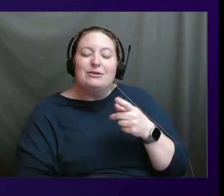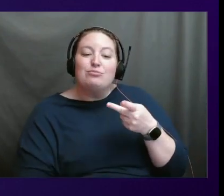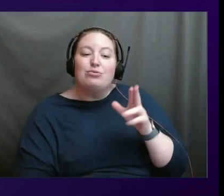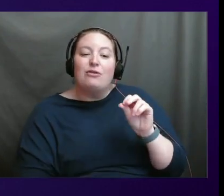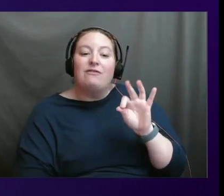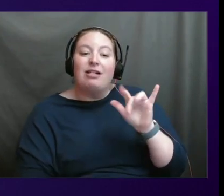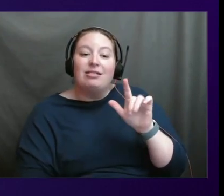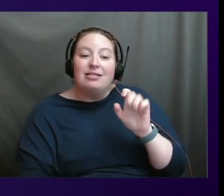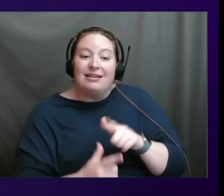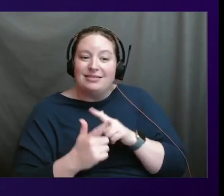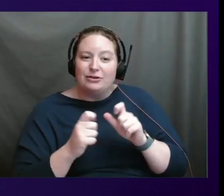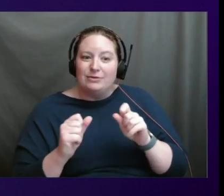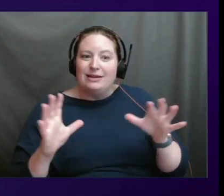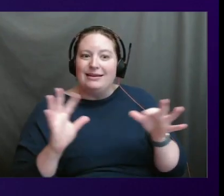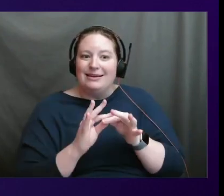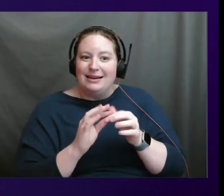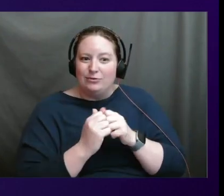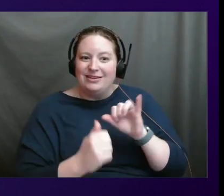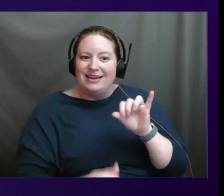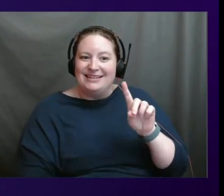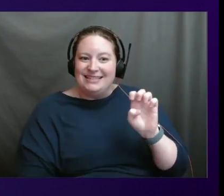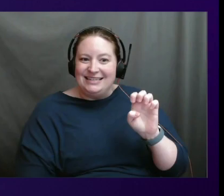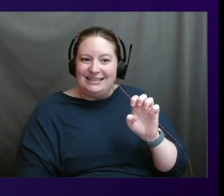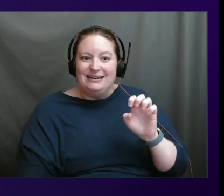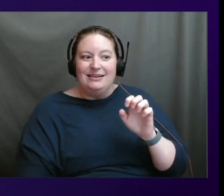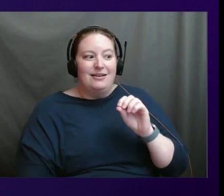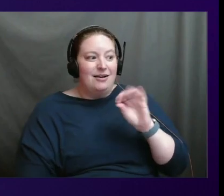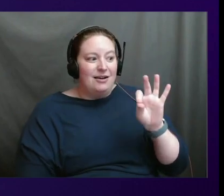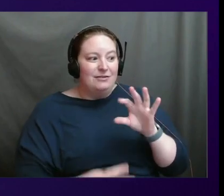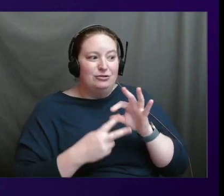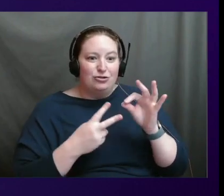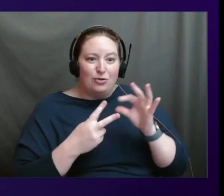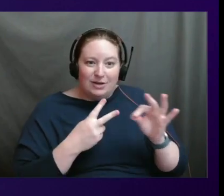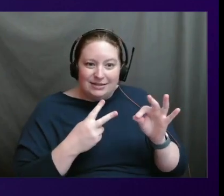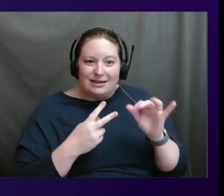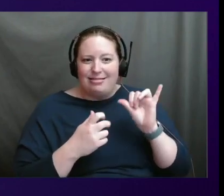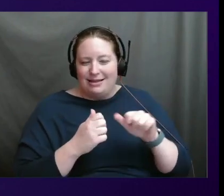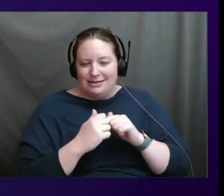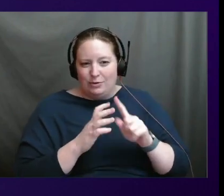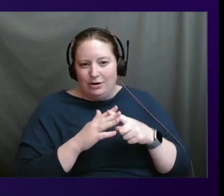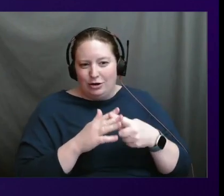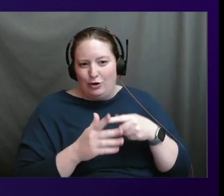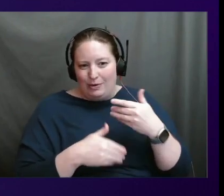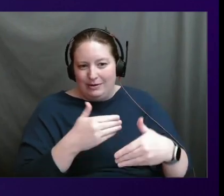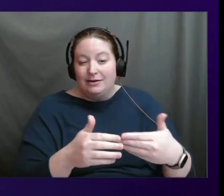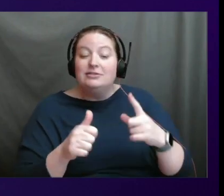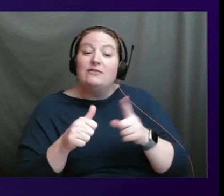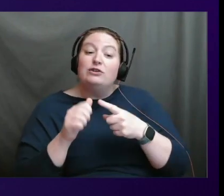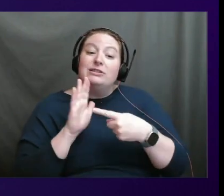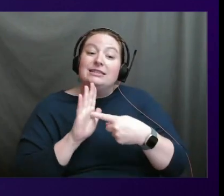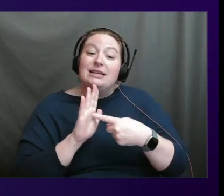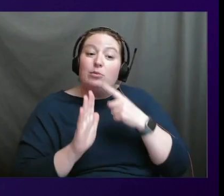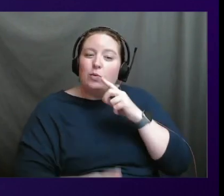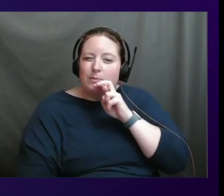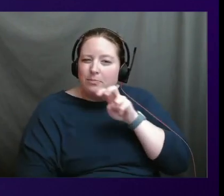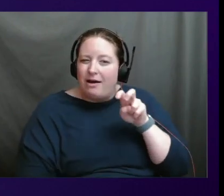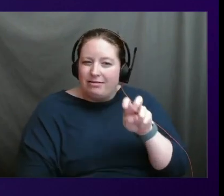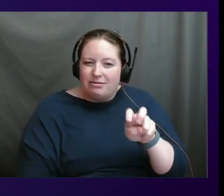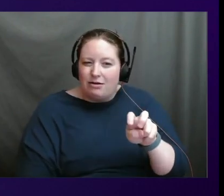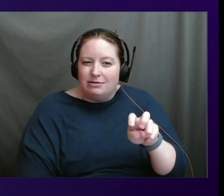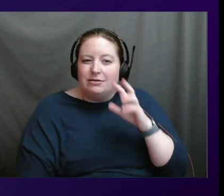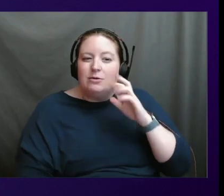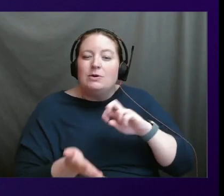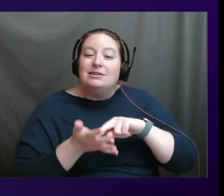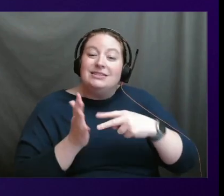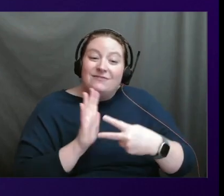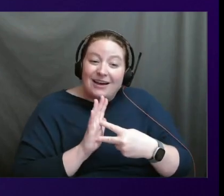connect it up through your IDE of choice. That's how I got that going. So the first example, we're going to start with Python, and we're going to define a function